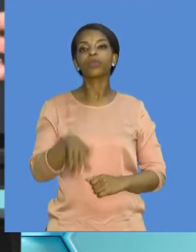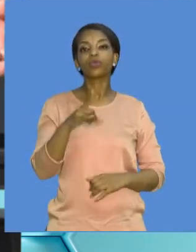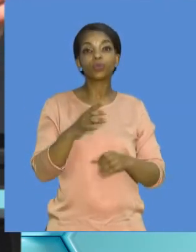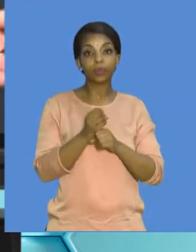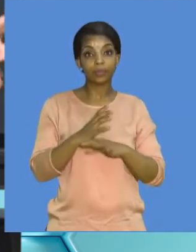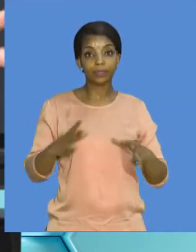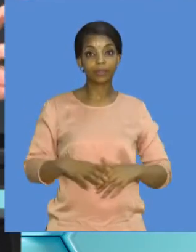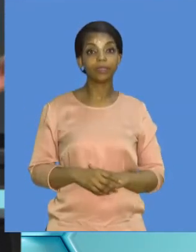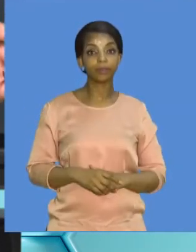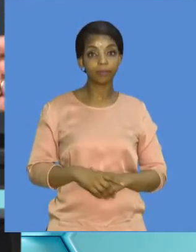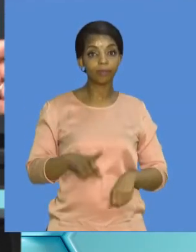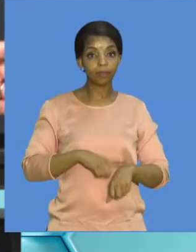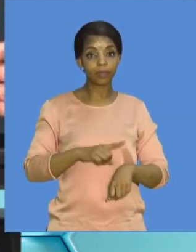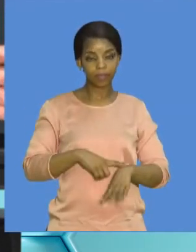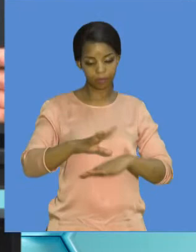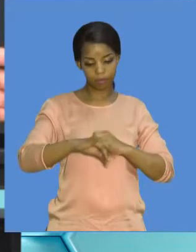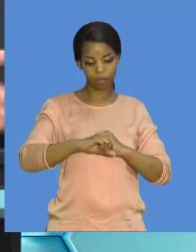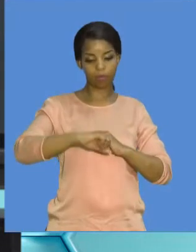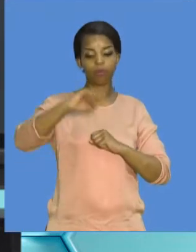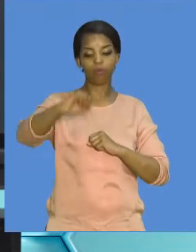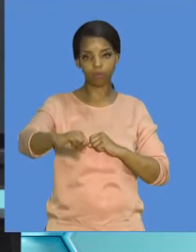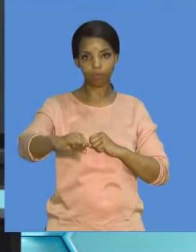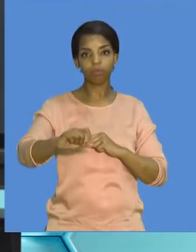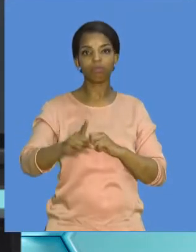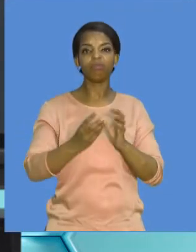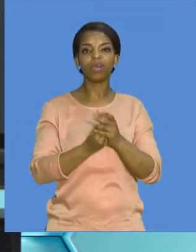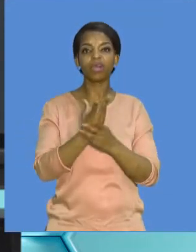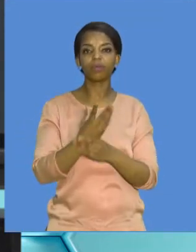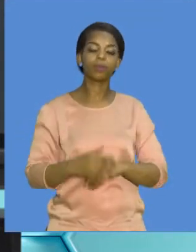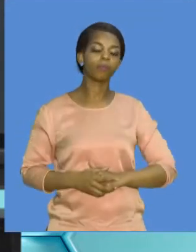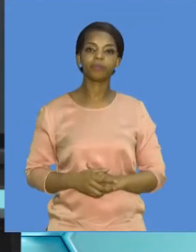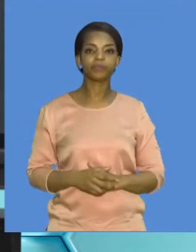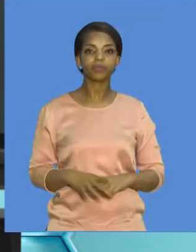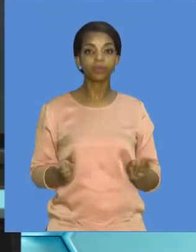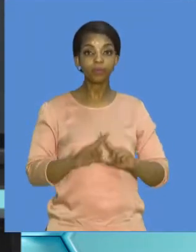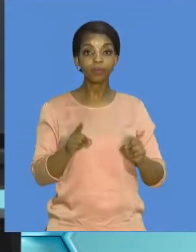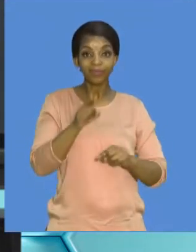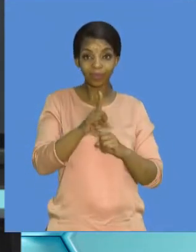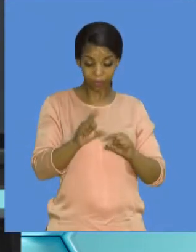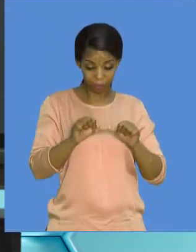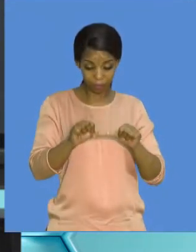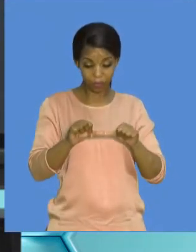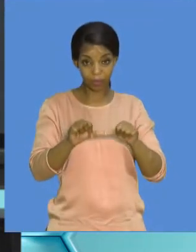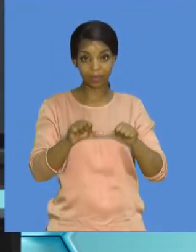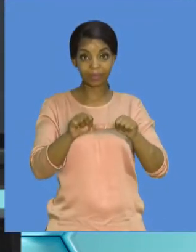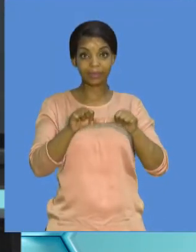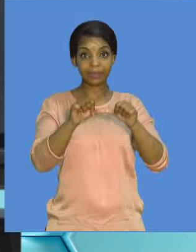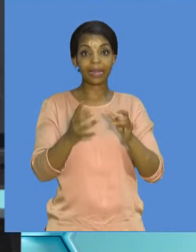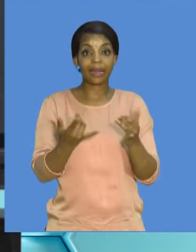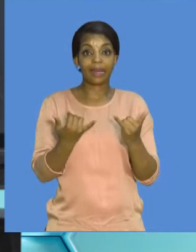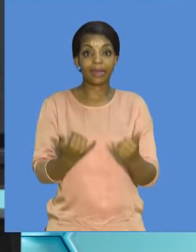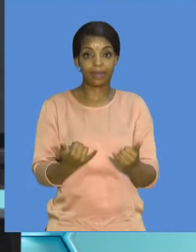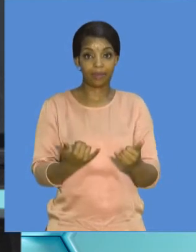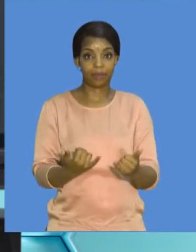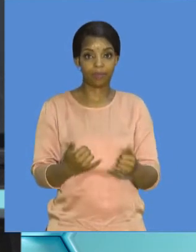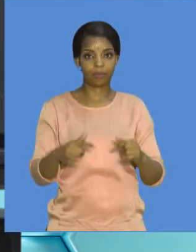it will make it look like it is not growing, right? But as you are progressing, you'll see that now the level of growth and the rate